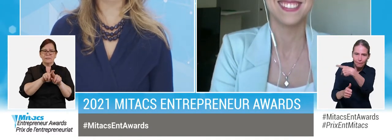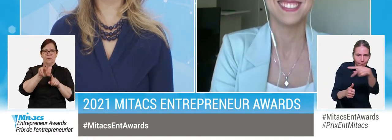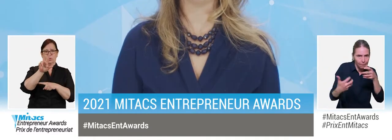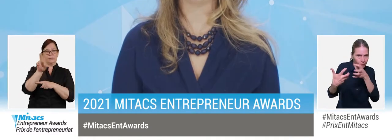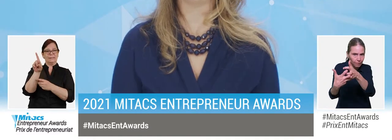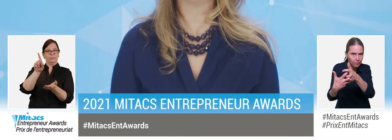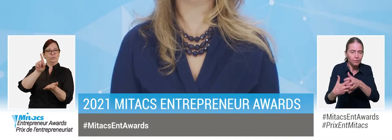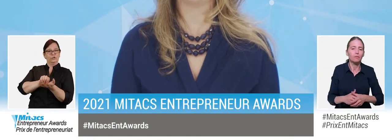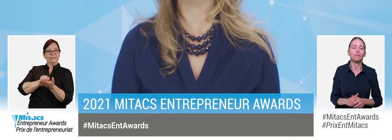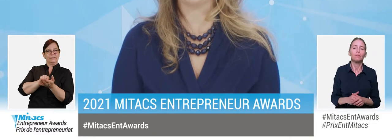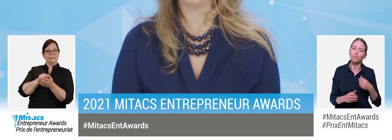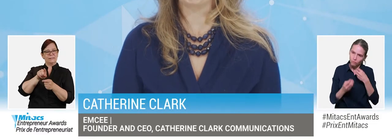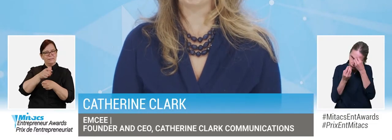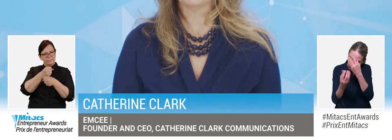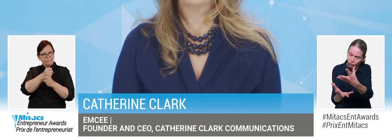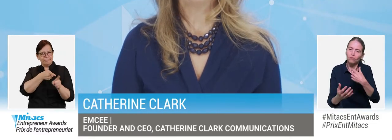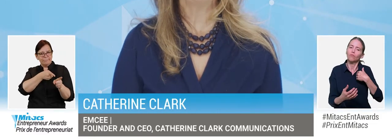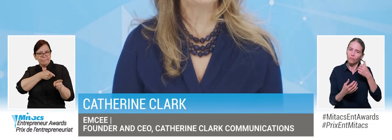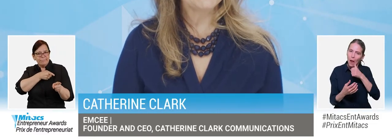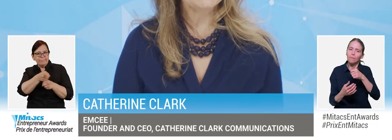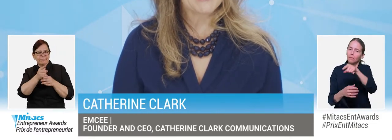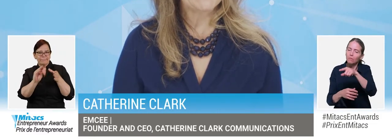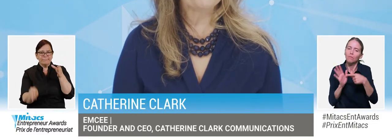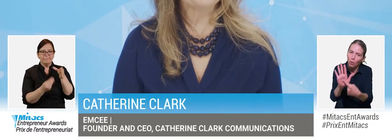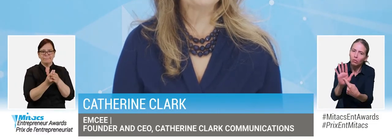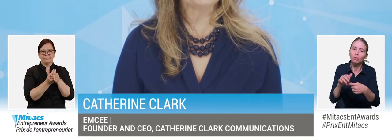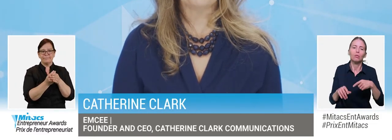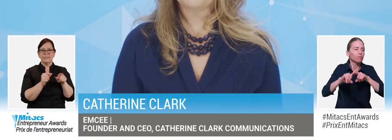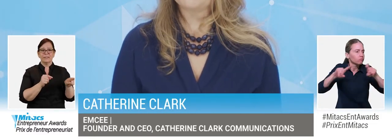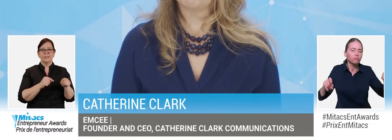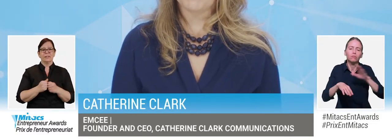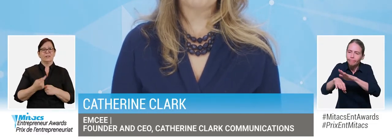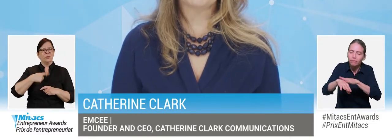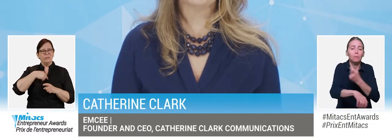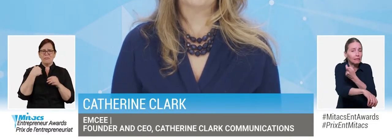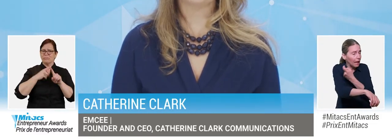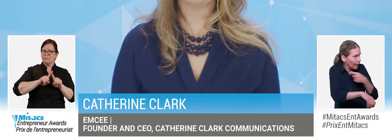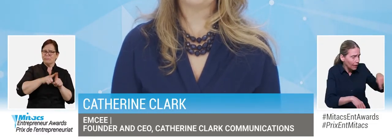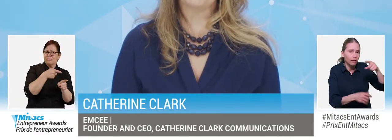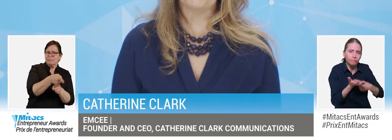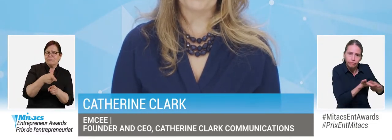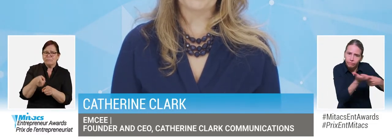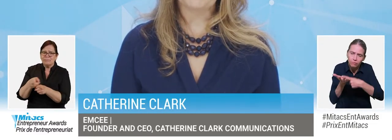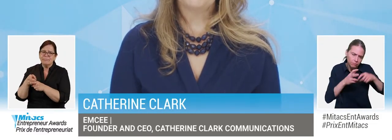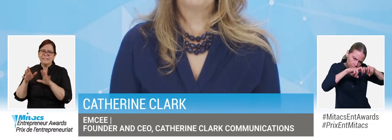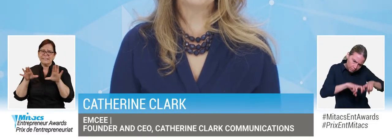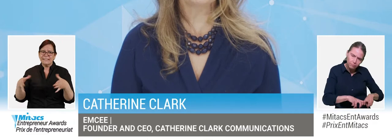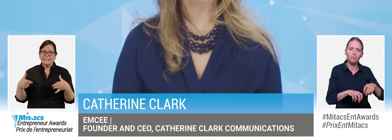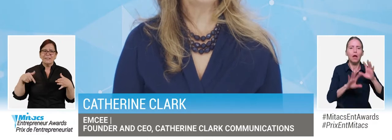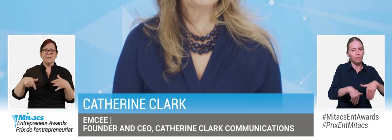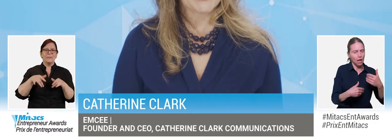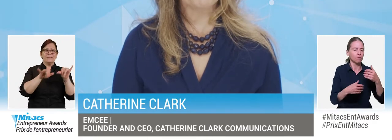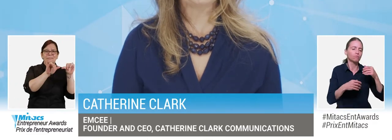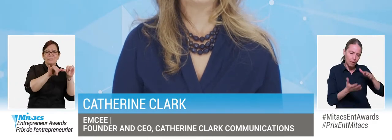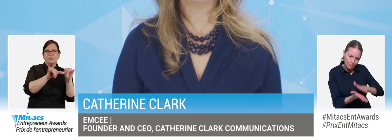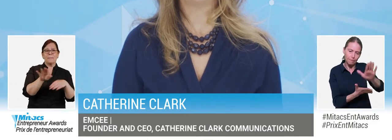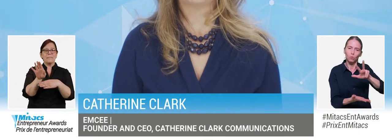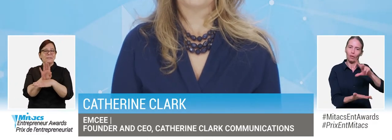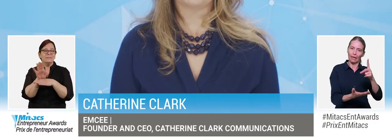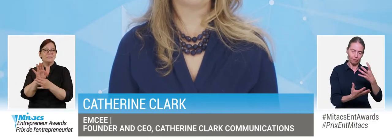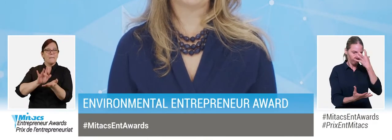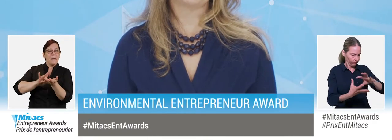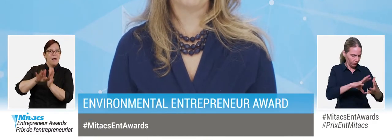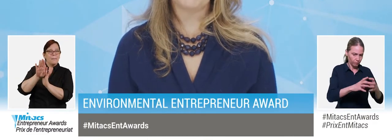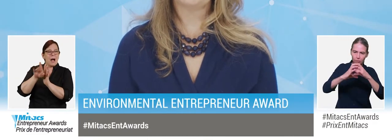Femme Therapeutics. Such an achievement. The next category is for the Environmental Entrepreneur Award, which goes to an applicant